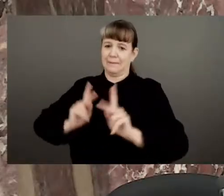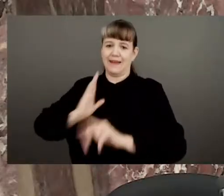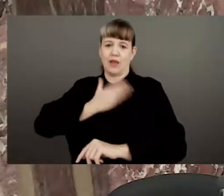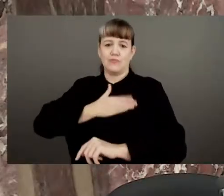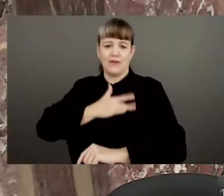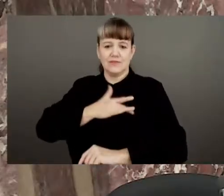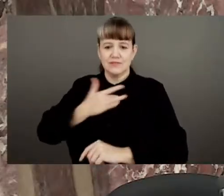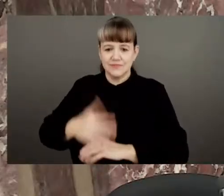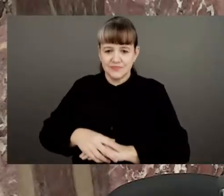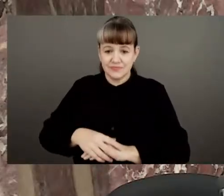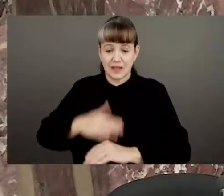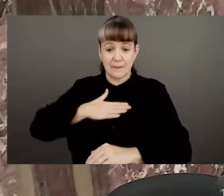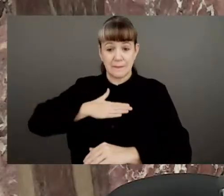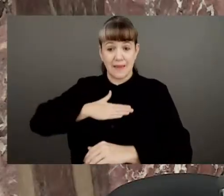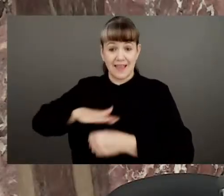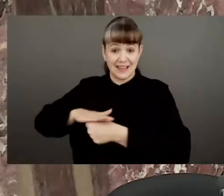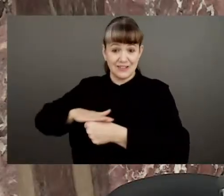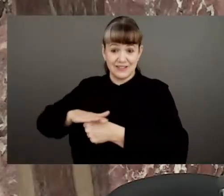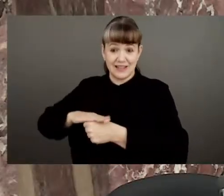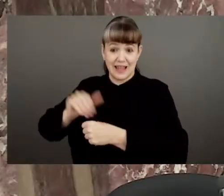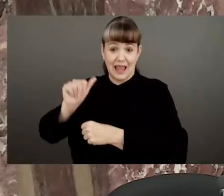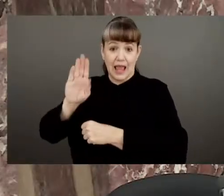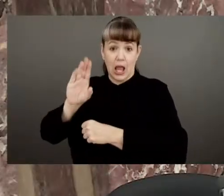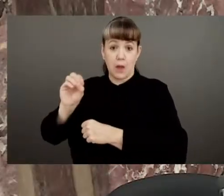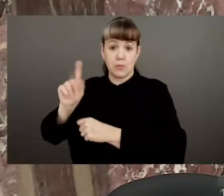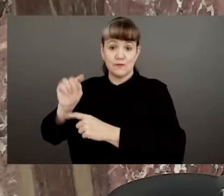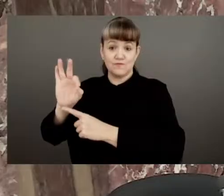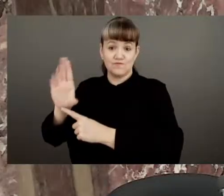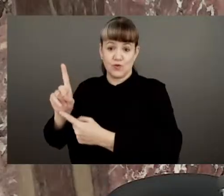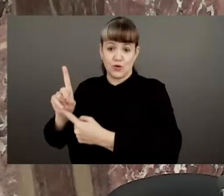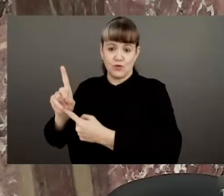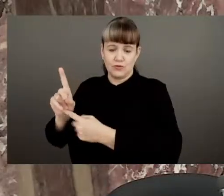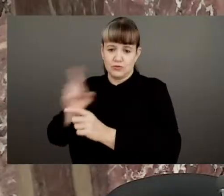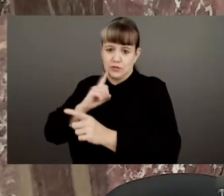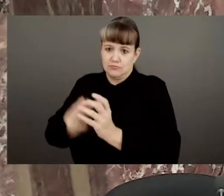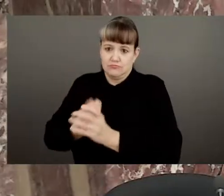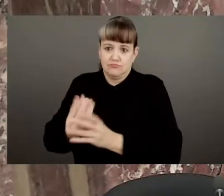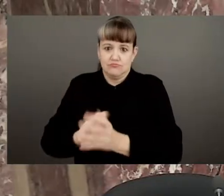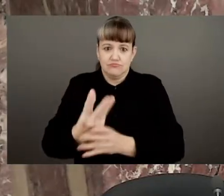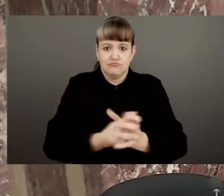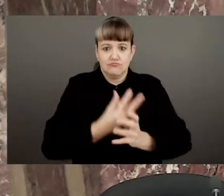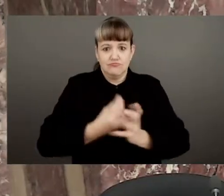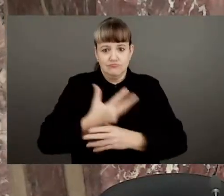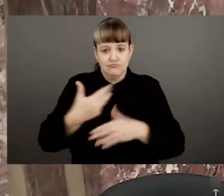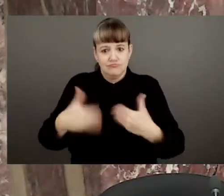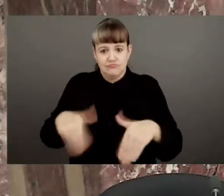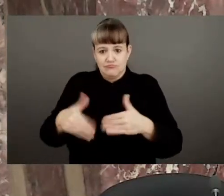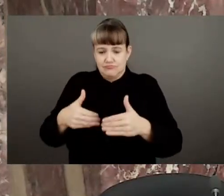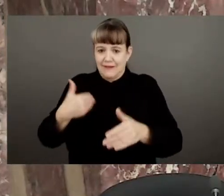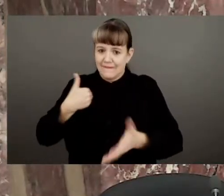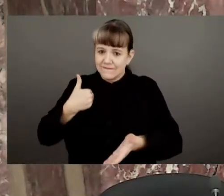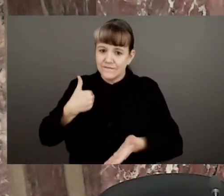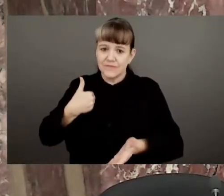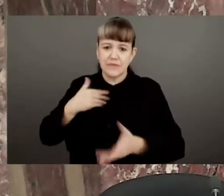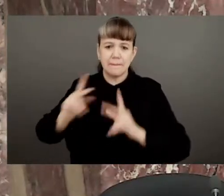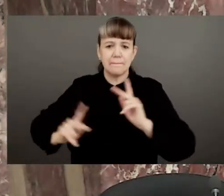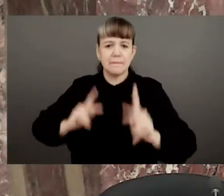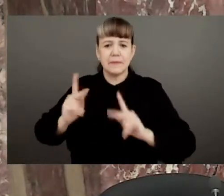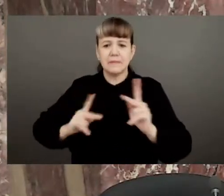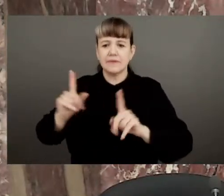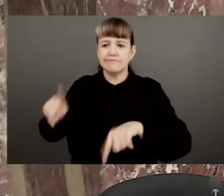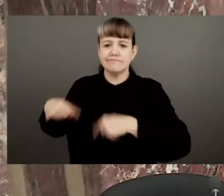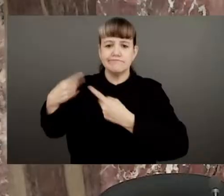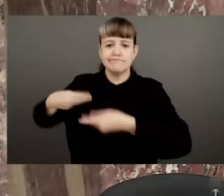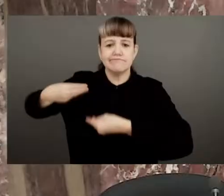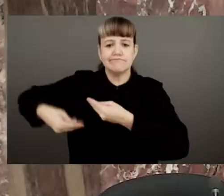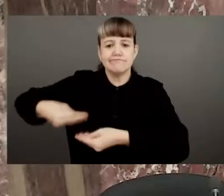Canada. Generations of farmers have worked that land, producing milk, eggs, poultry, berries, fruits, and